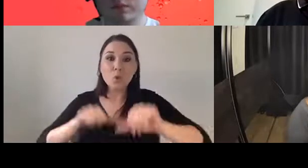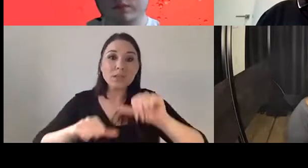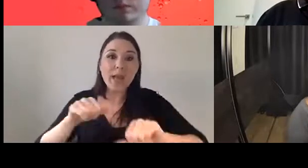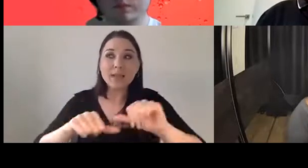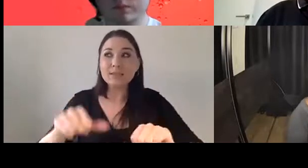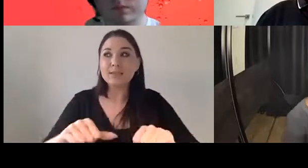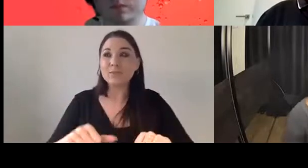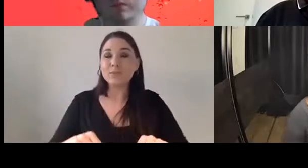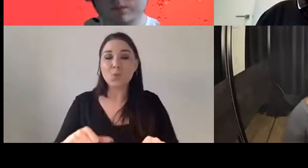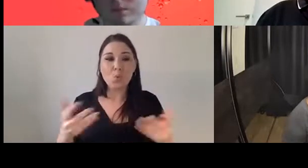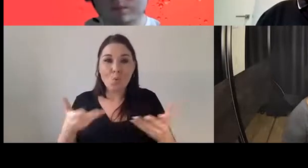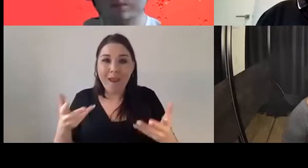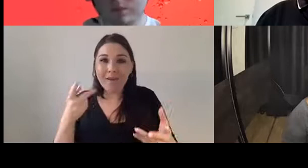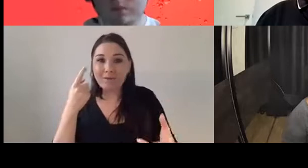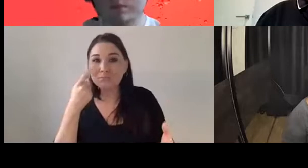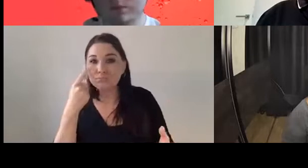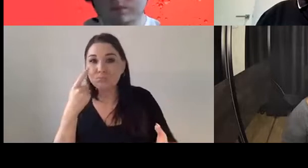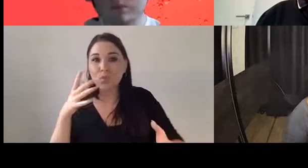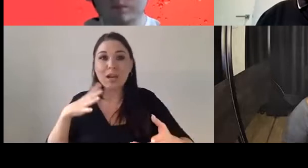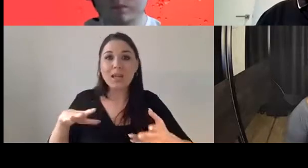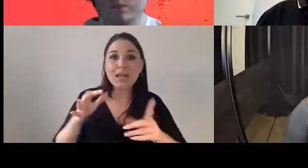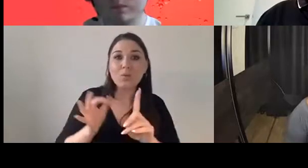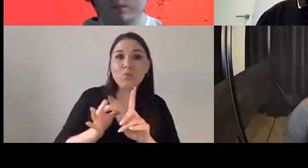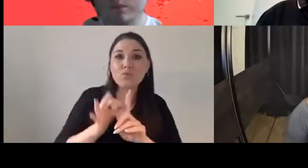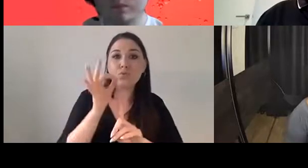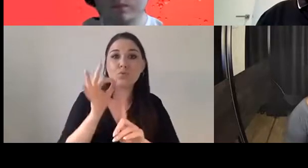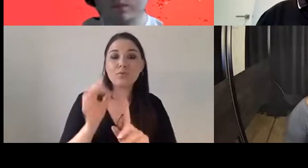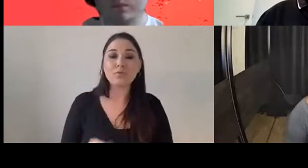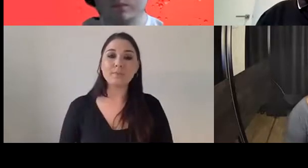need improvements. That's definitely the best.